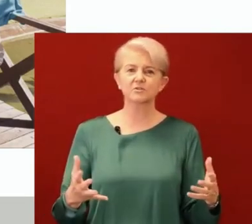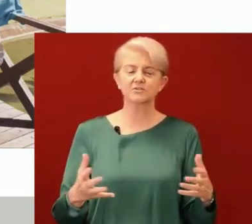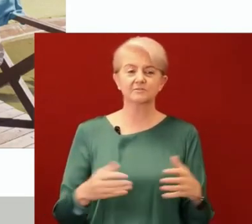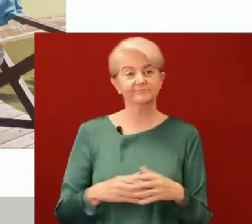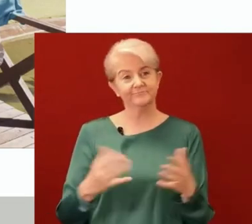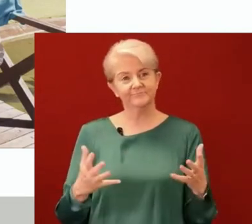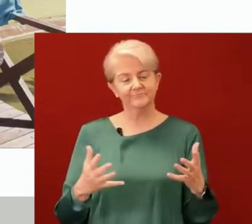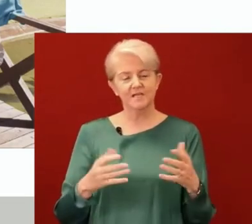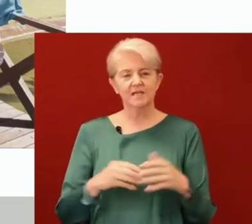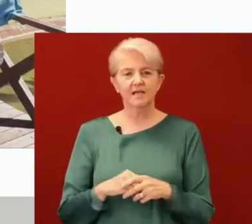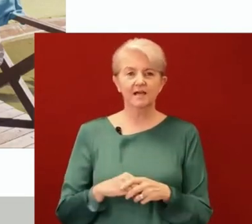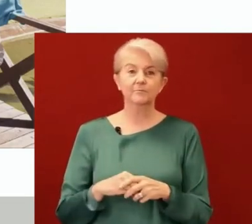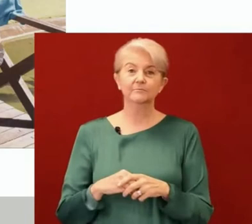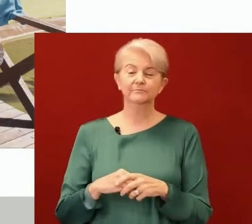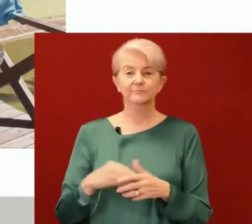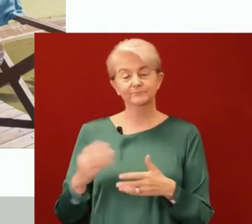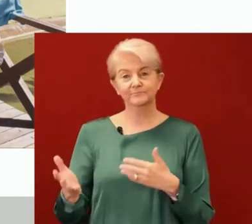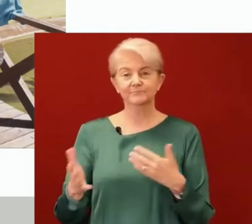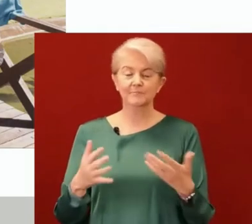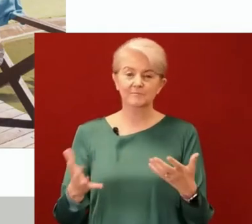got divorced.